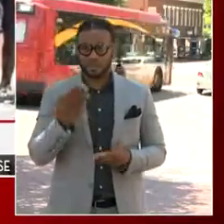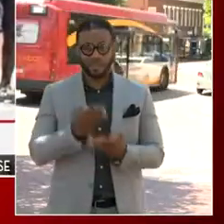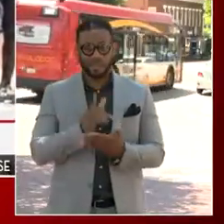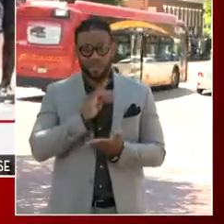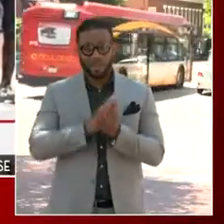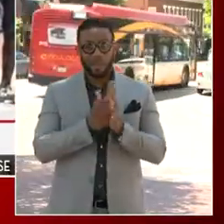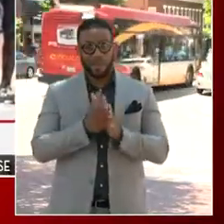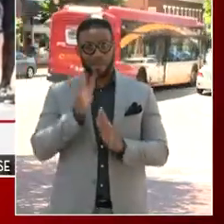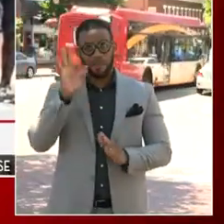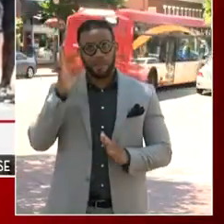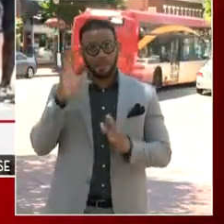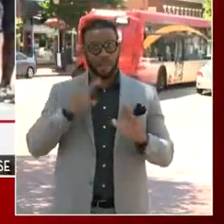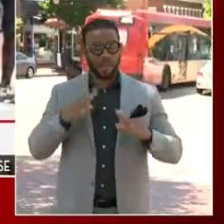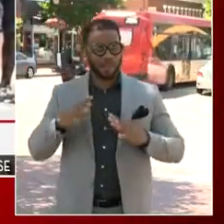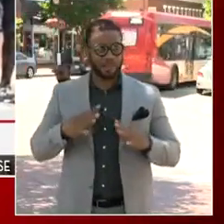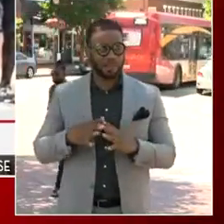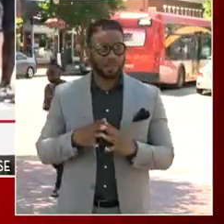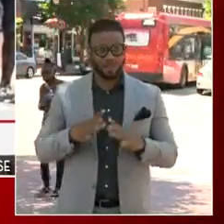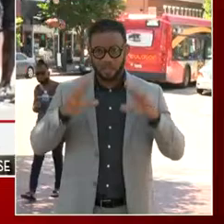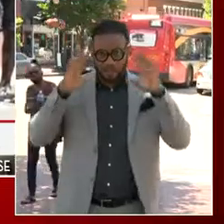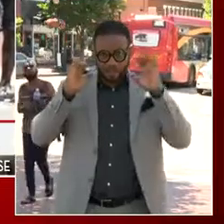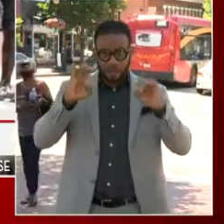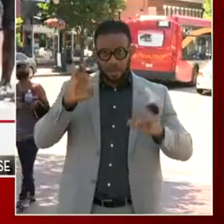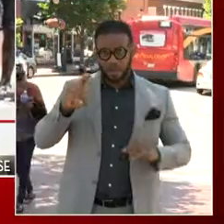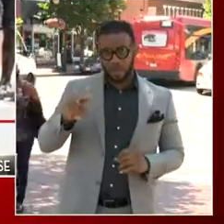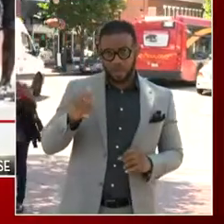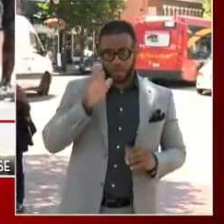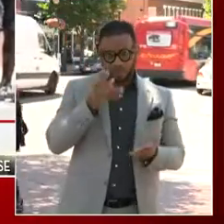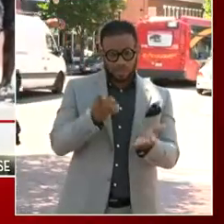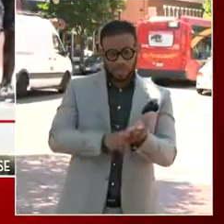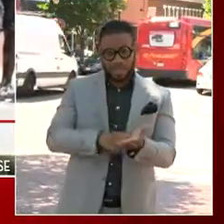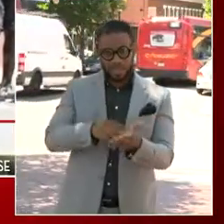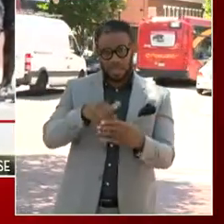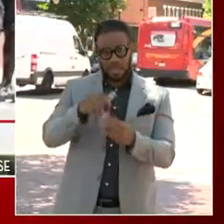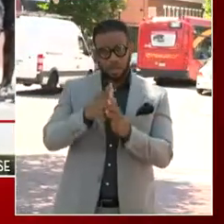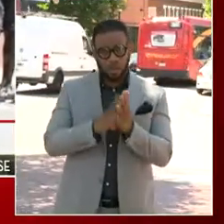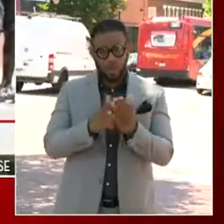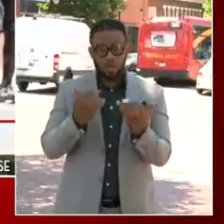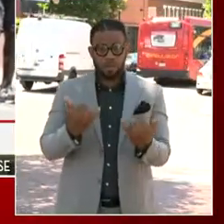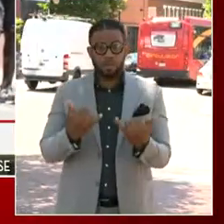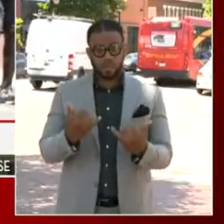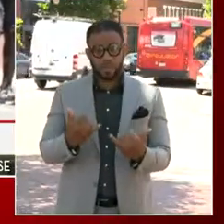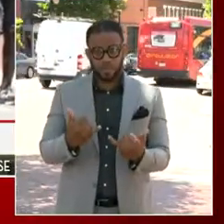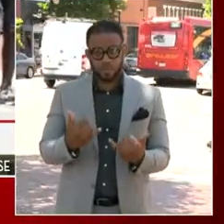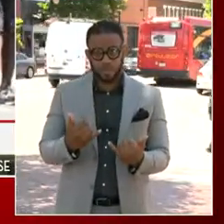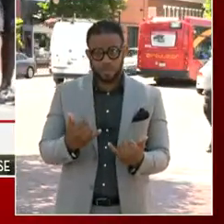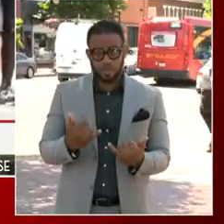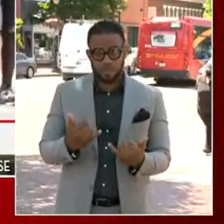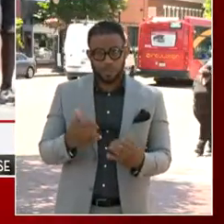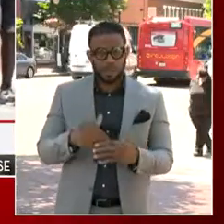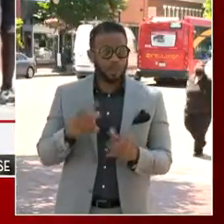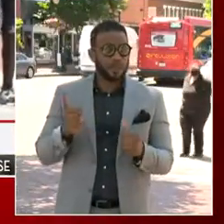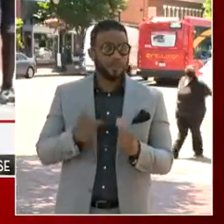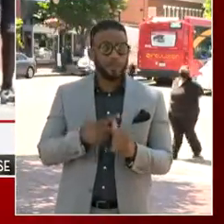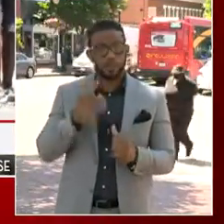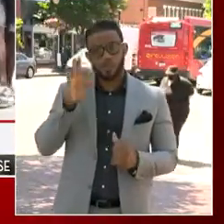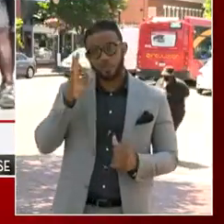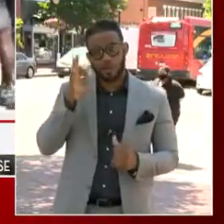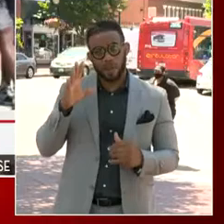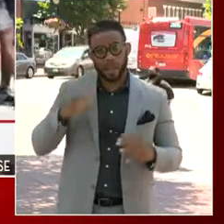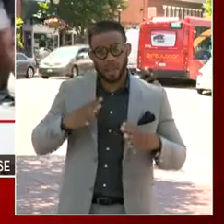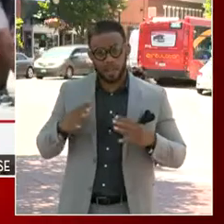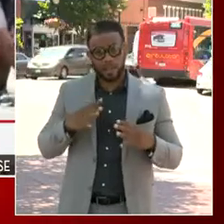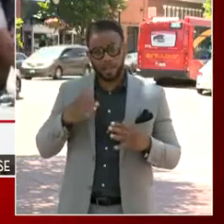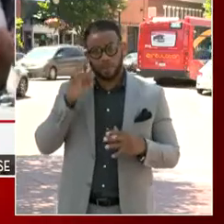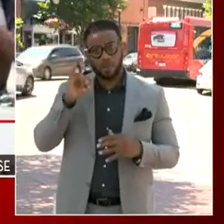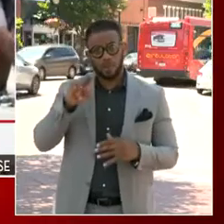it's become a federal holiday. President Biden will sign it into law today. And the first federal